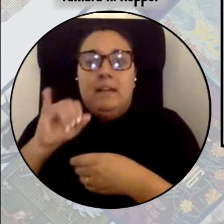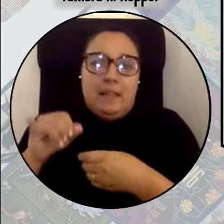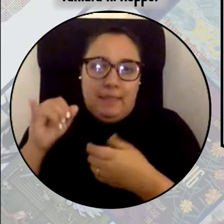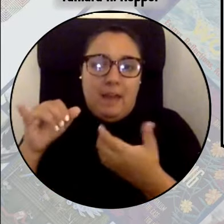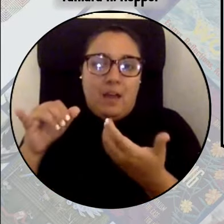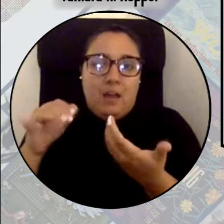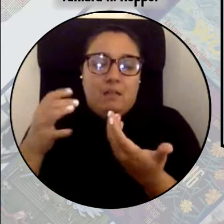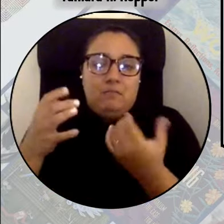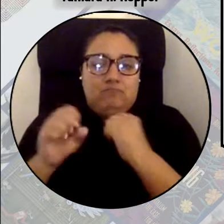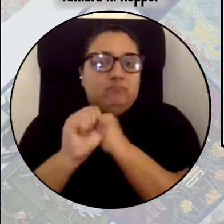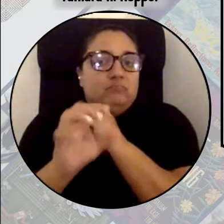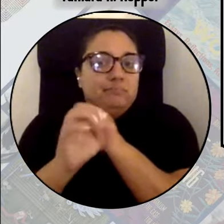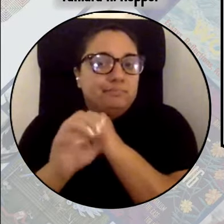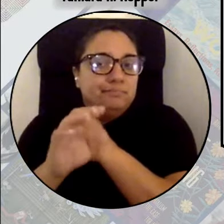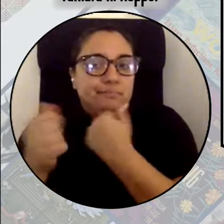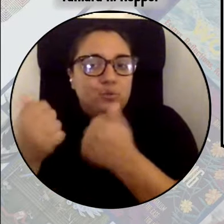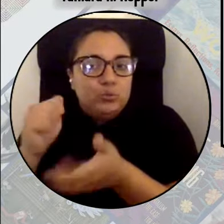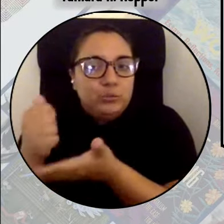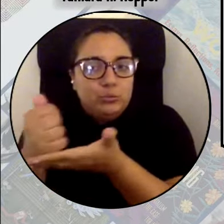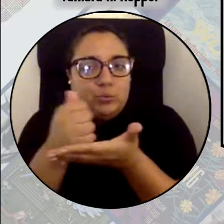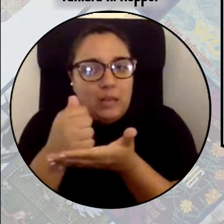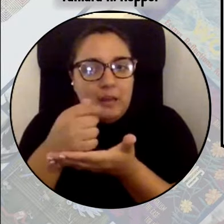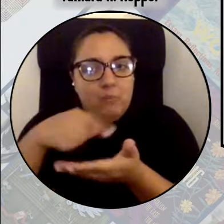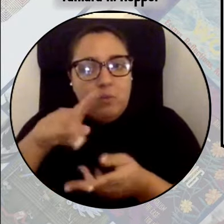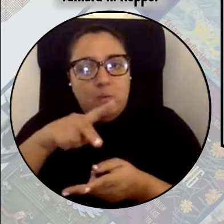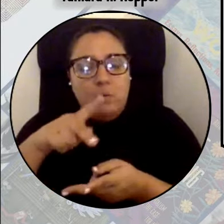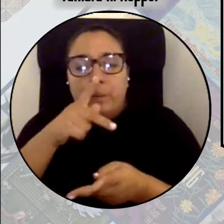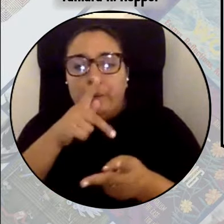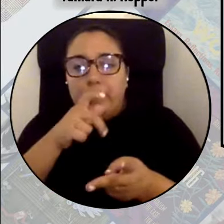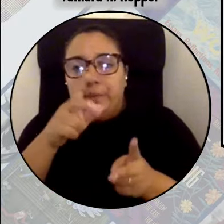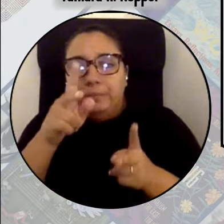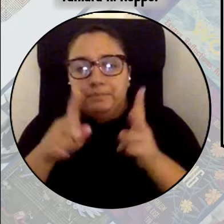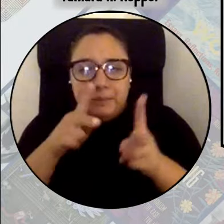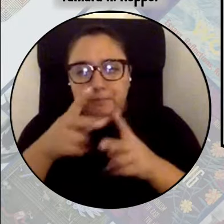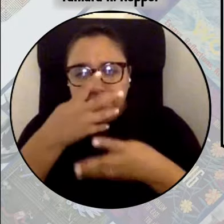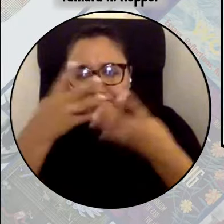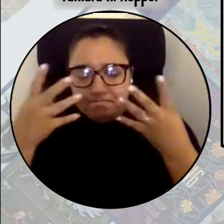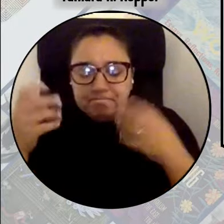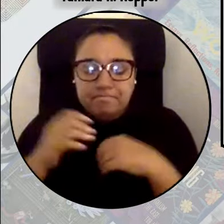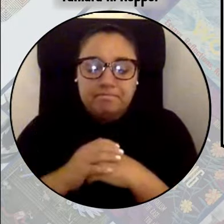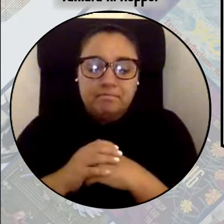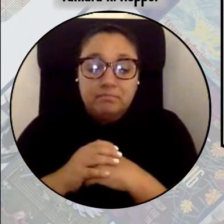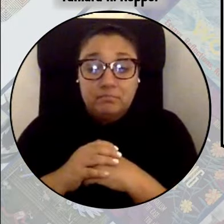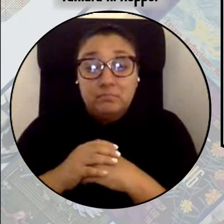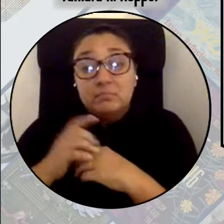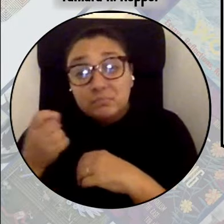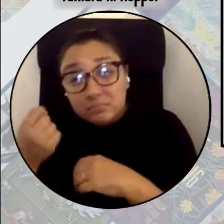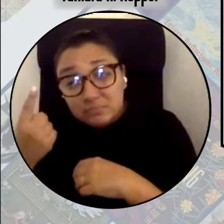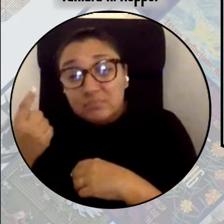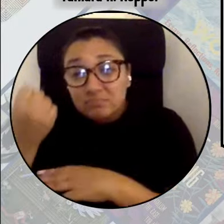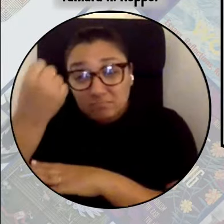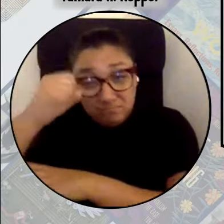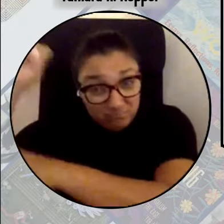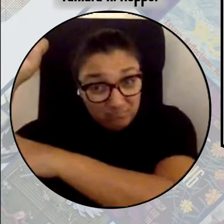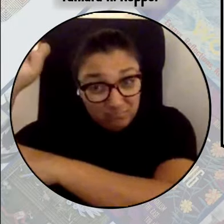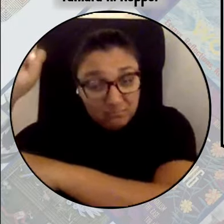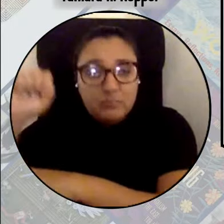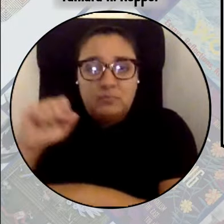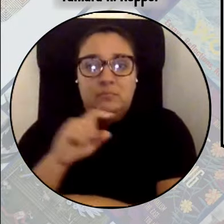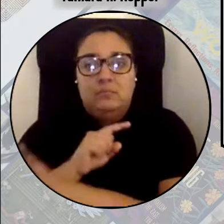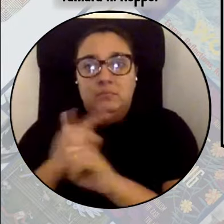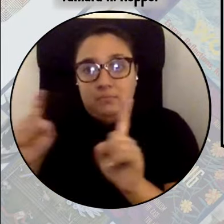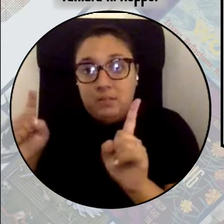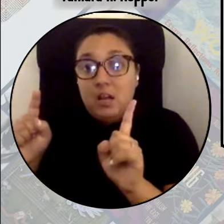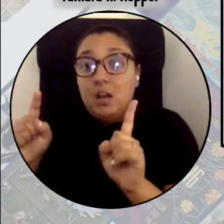And so this is very different because this is, again, civil disobedience, but sanctuary movements in the United States, it can